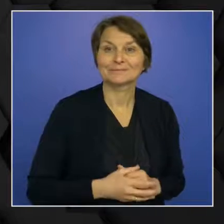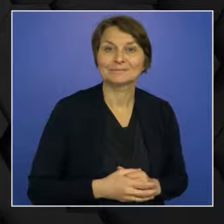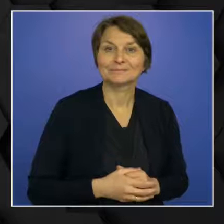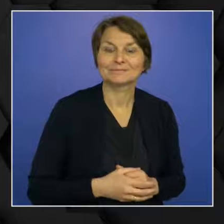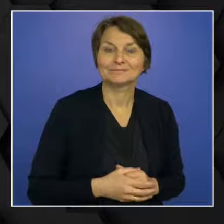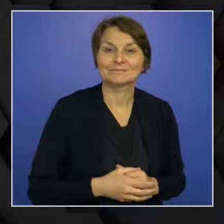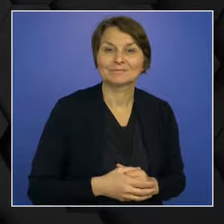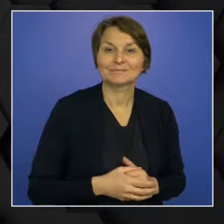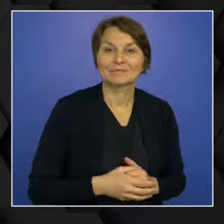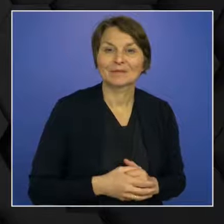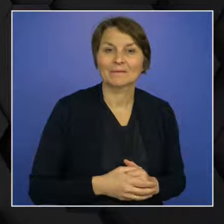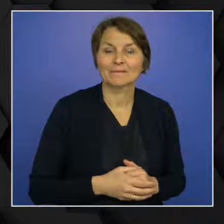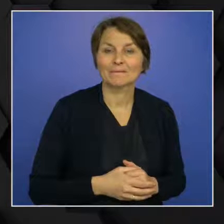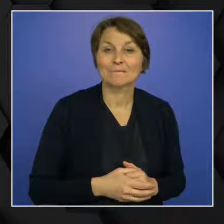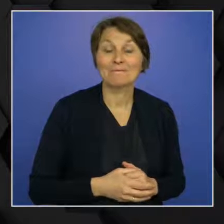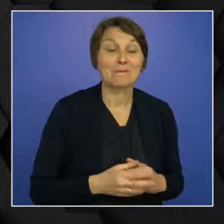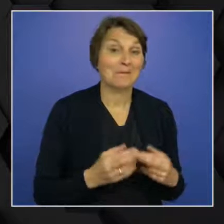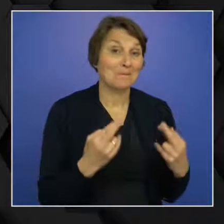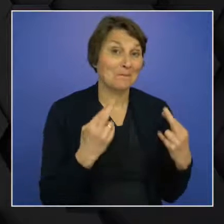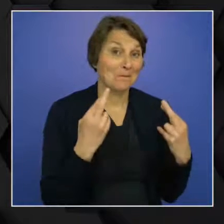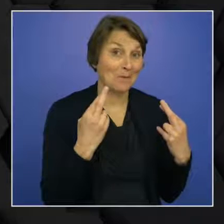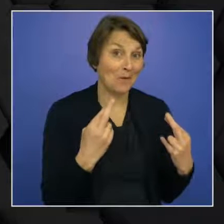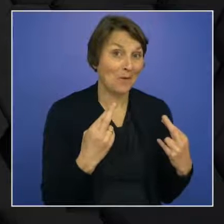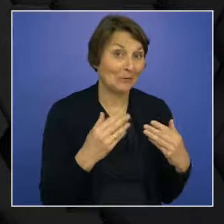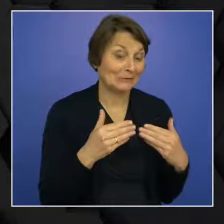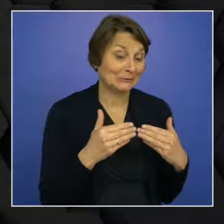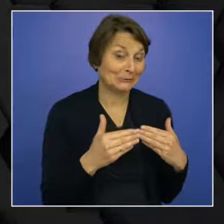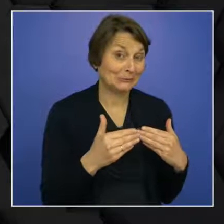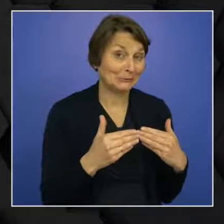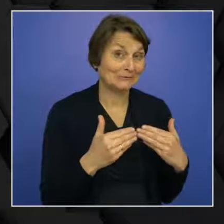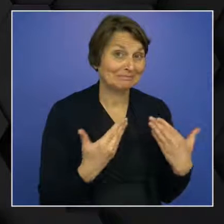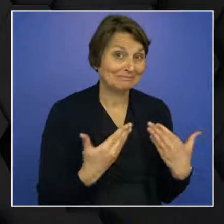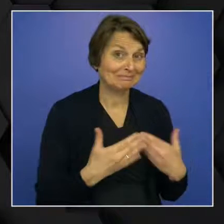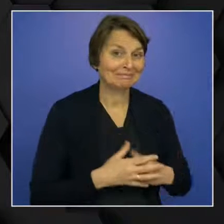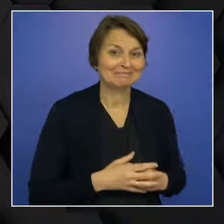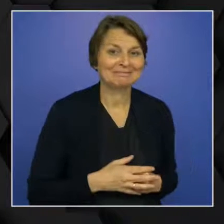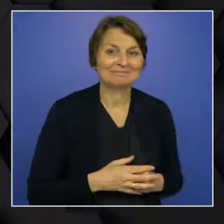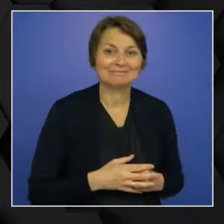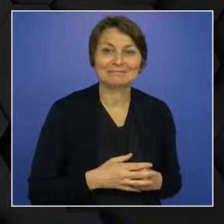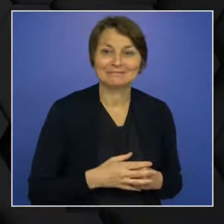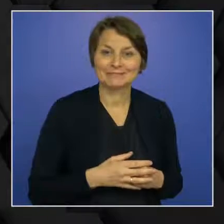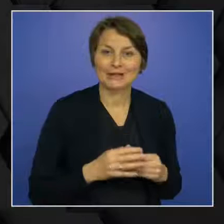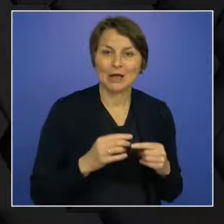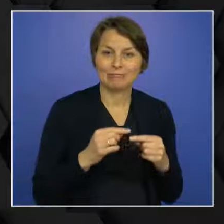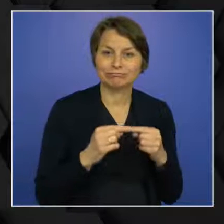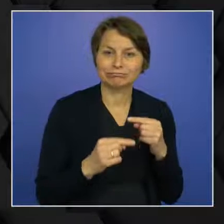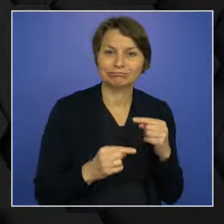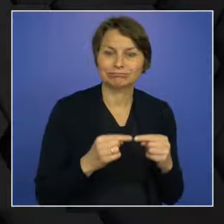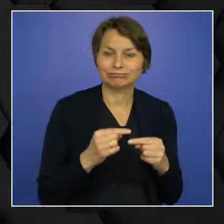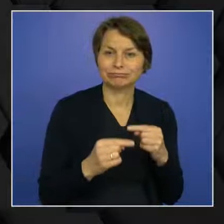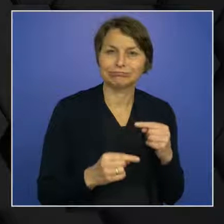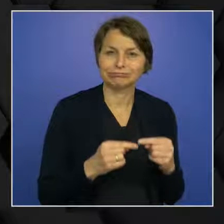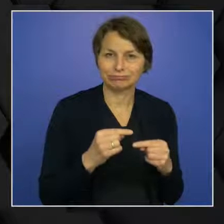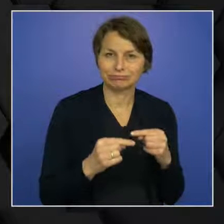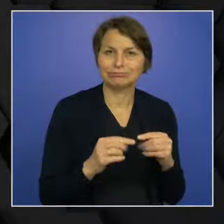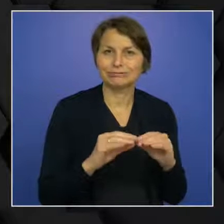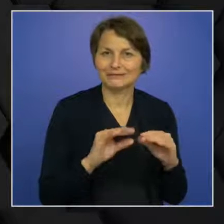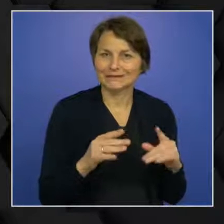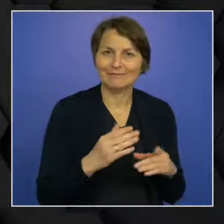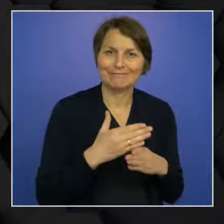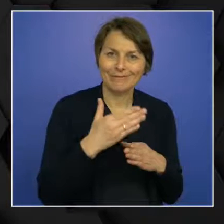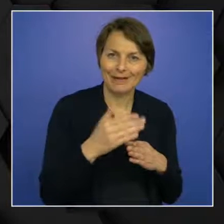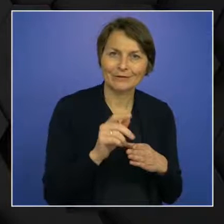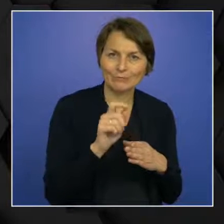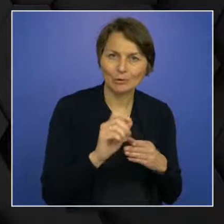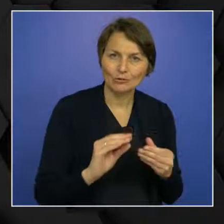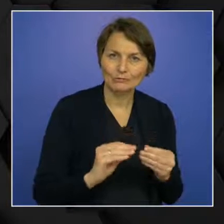And let's hope it will create very soon. Because it is now creating a blob storage device. It's creating endpoints. It's